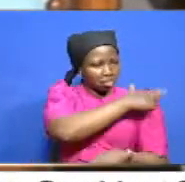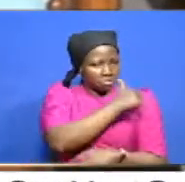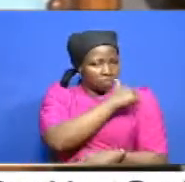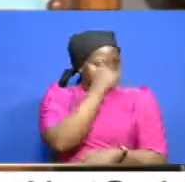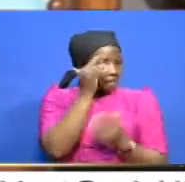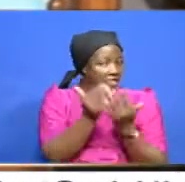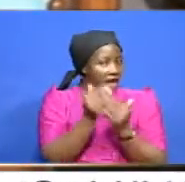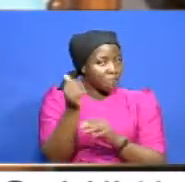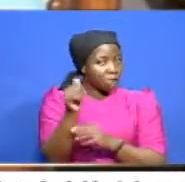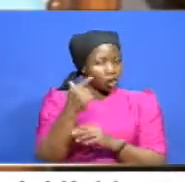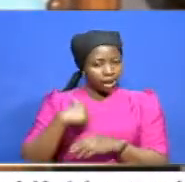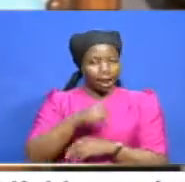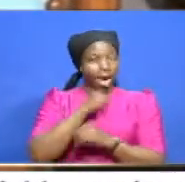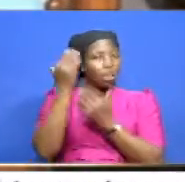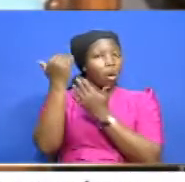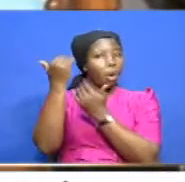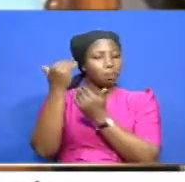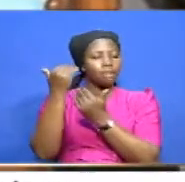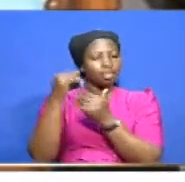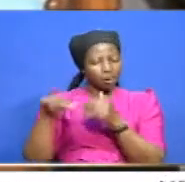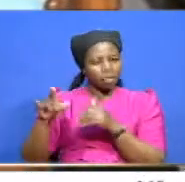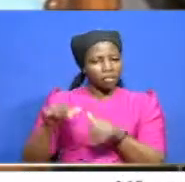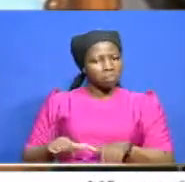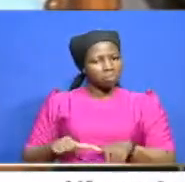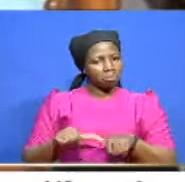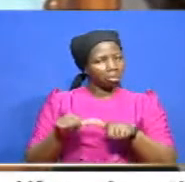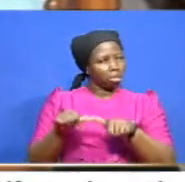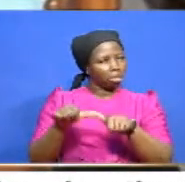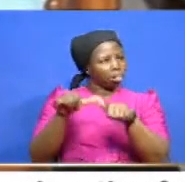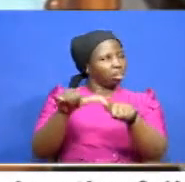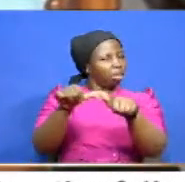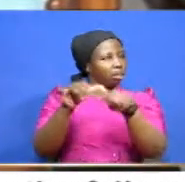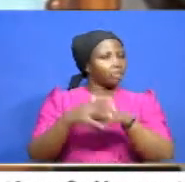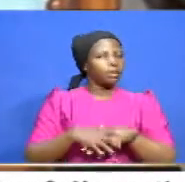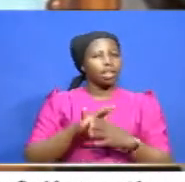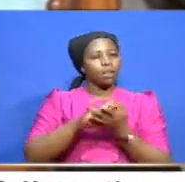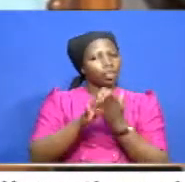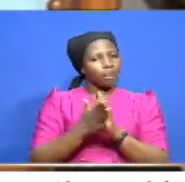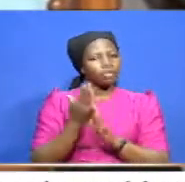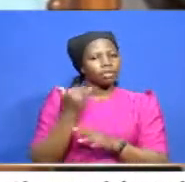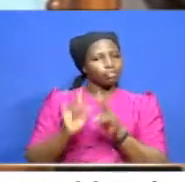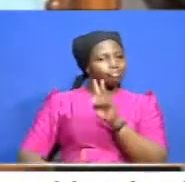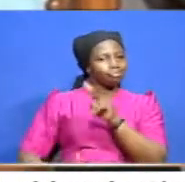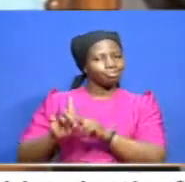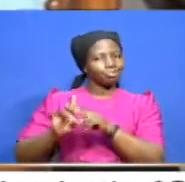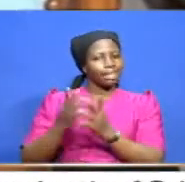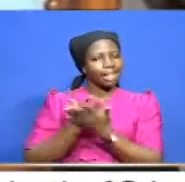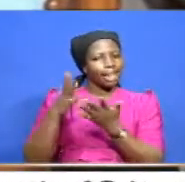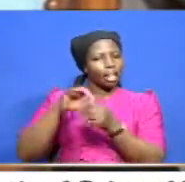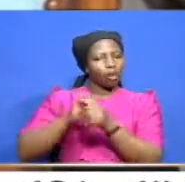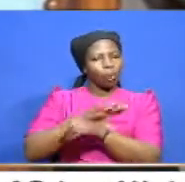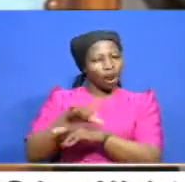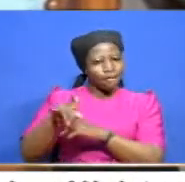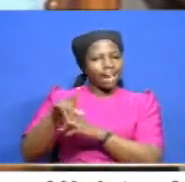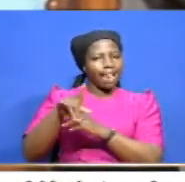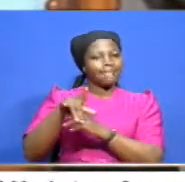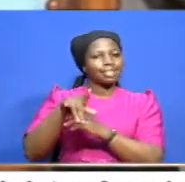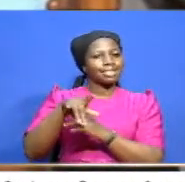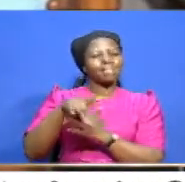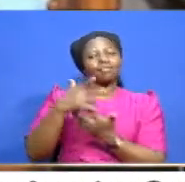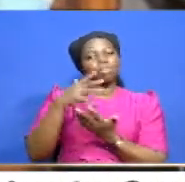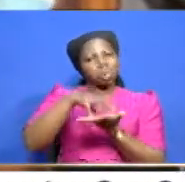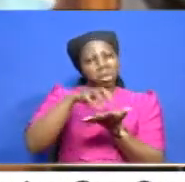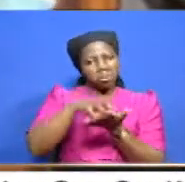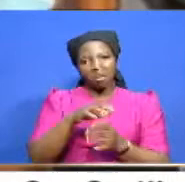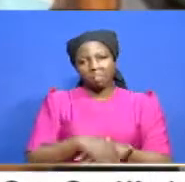And we are hopeful that they'll be able to pull through without developing any symptoms of COVID. Remember, they qualify